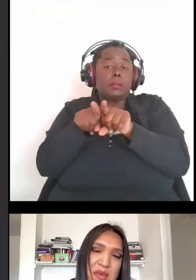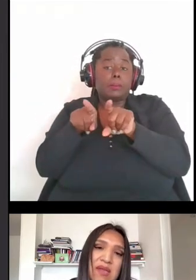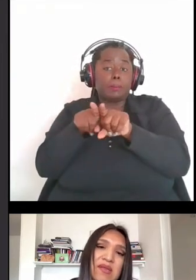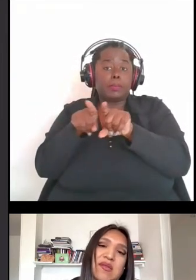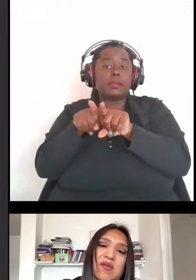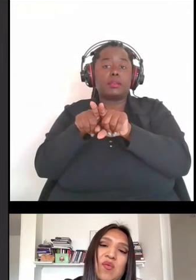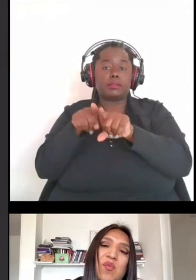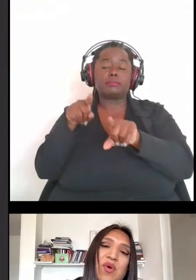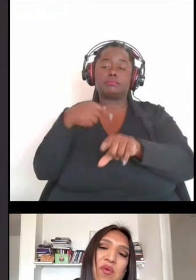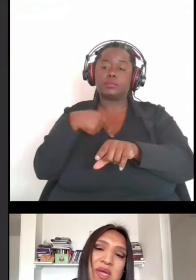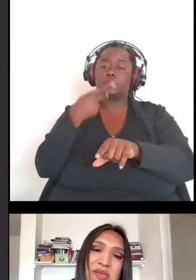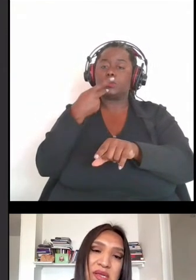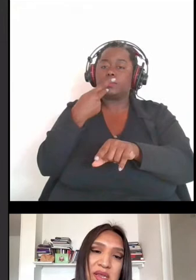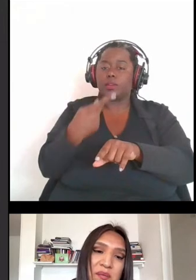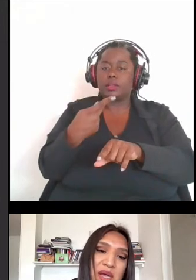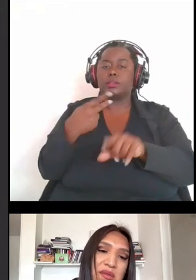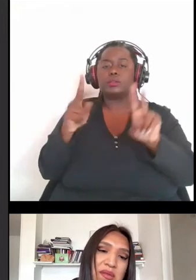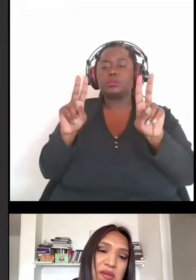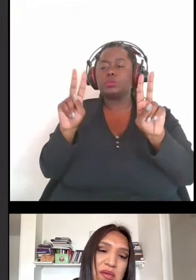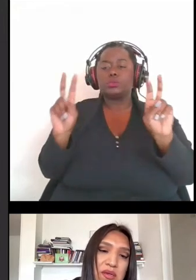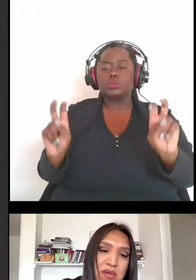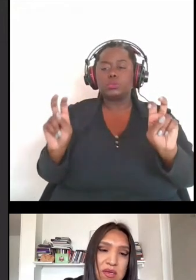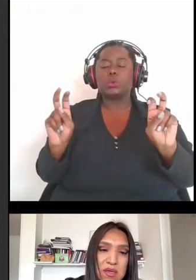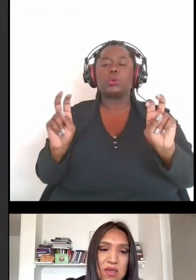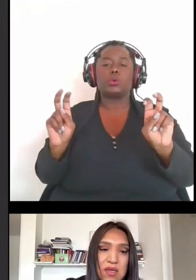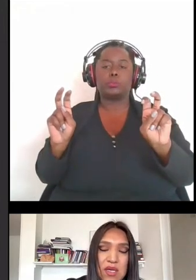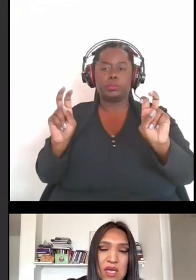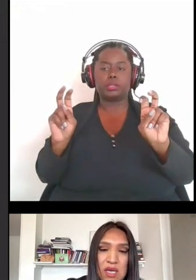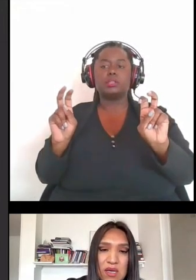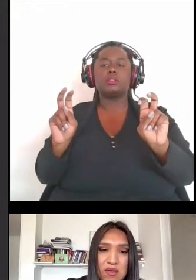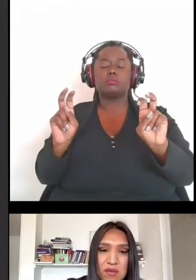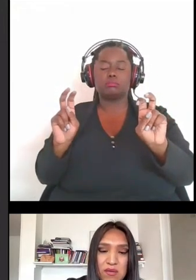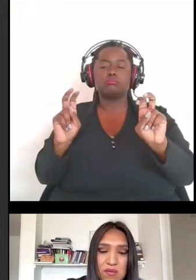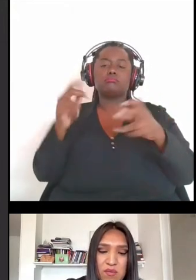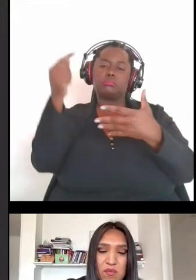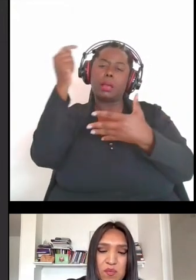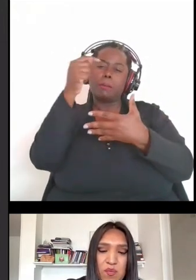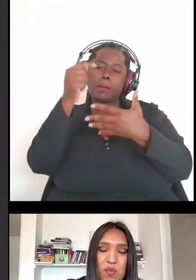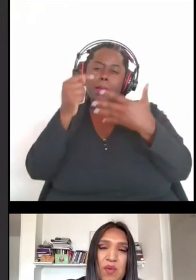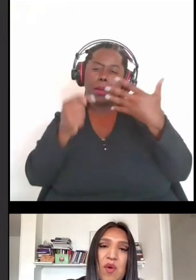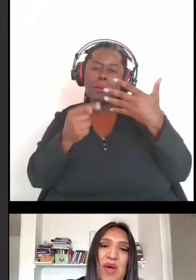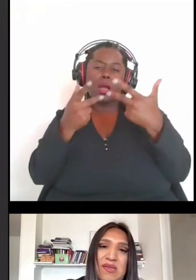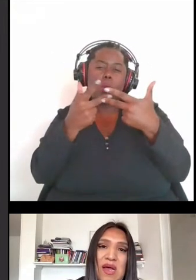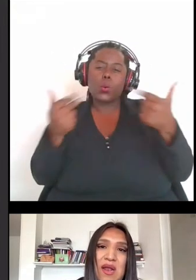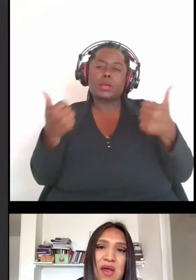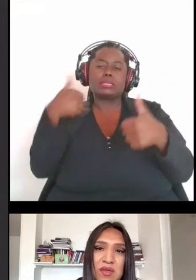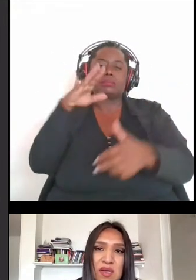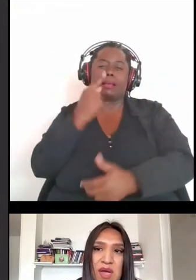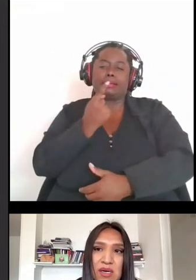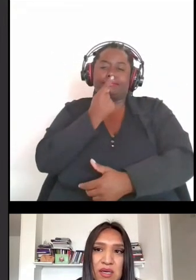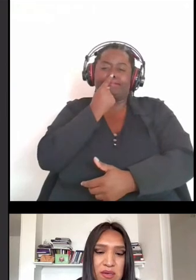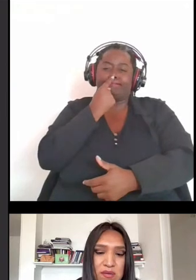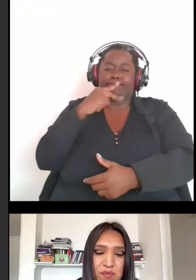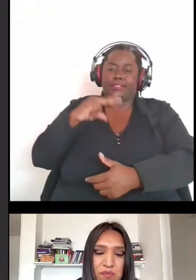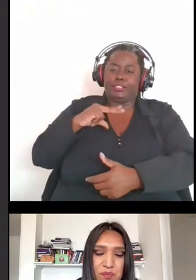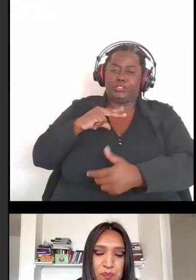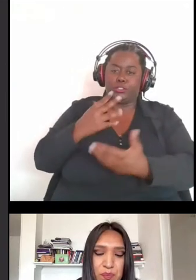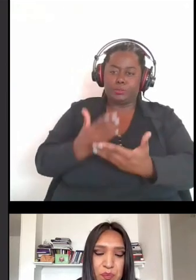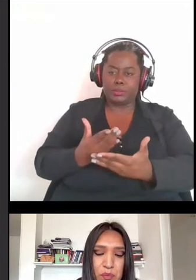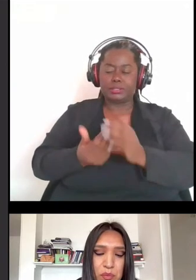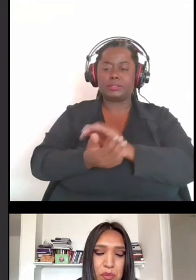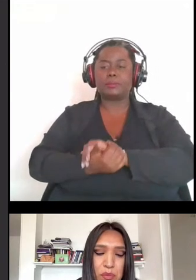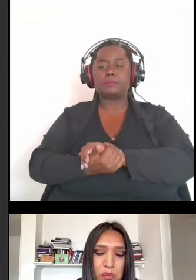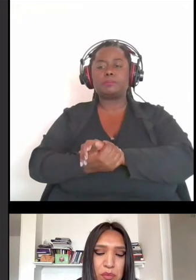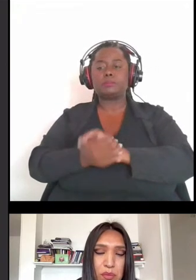I'm also talking about yeah lack of Love or intimate